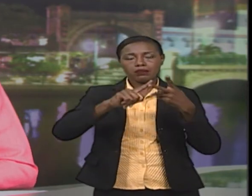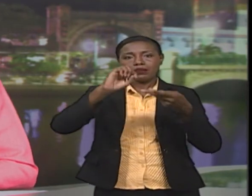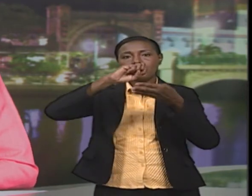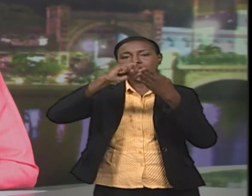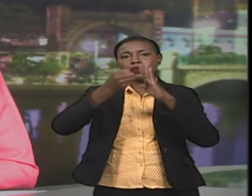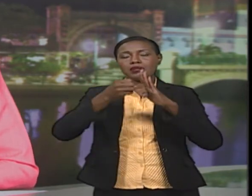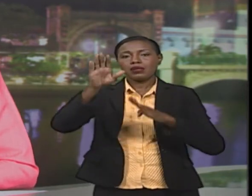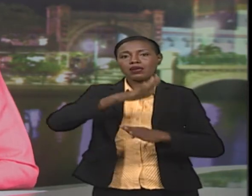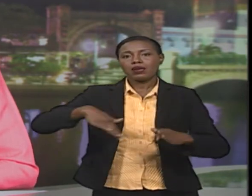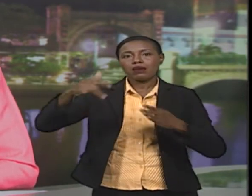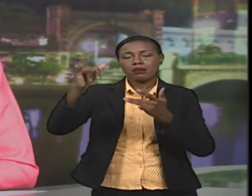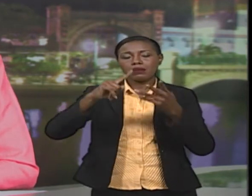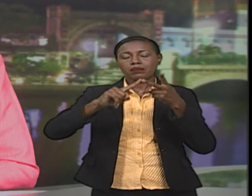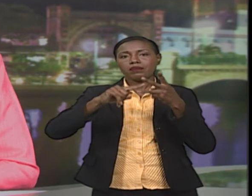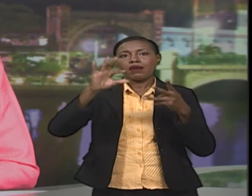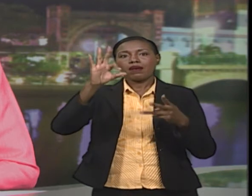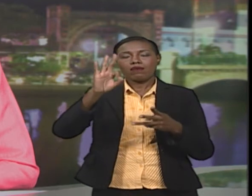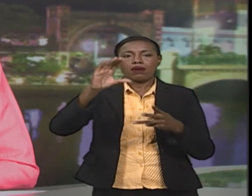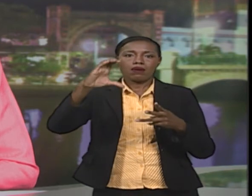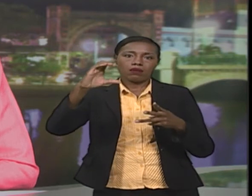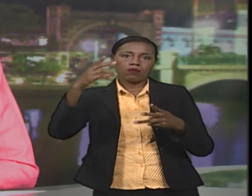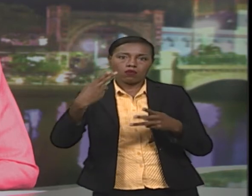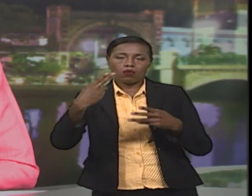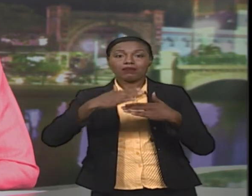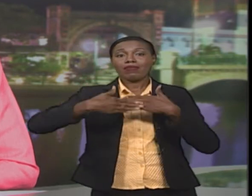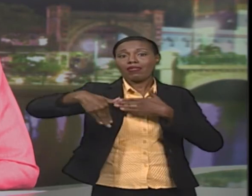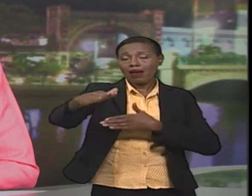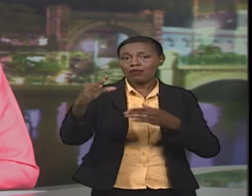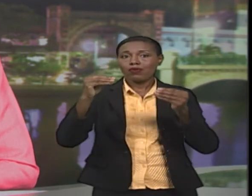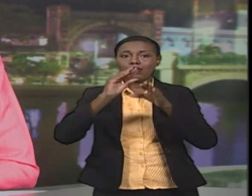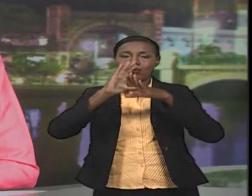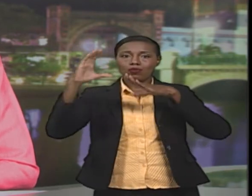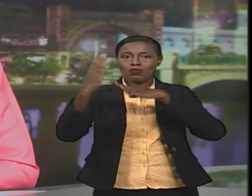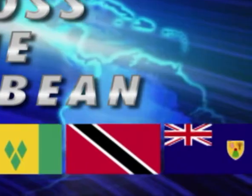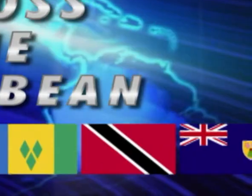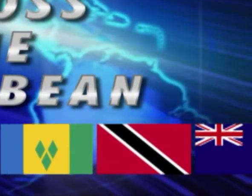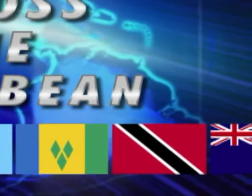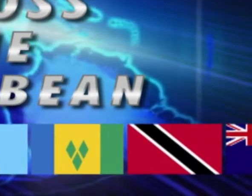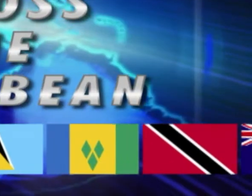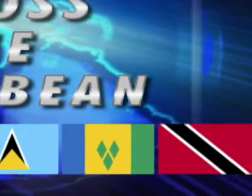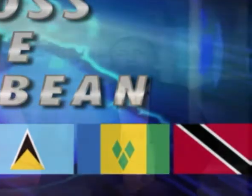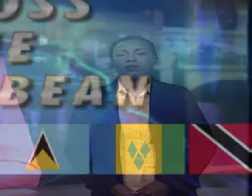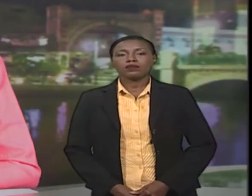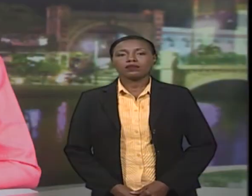Frank Cullimore Hall. Still to come, a look at some of the stories making headlines across the region.